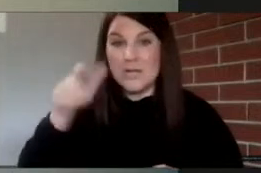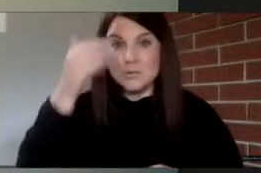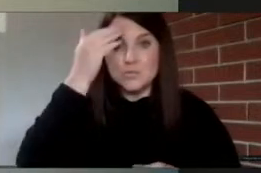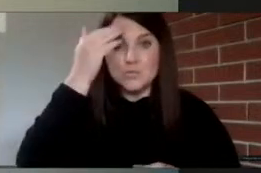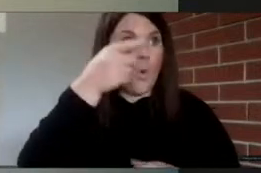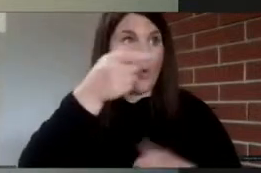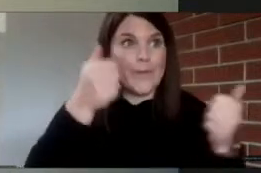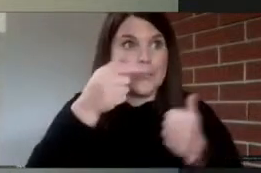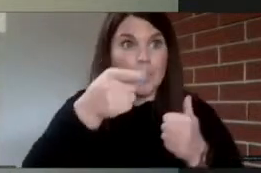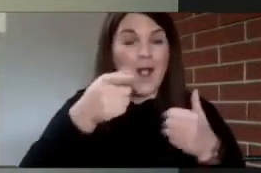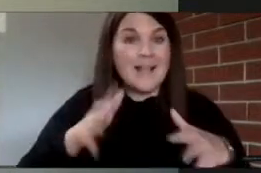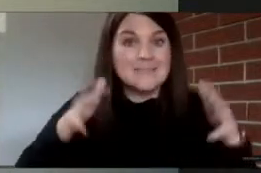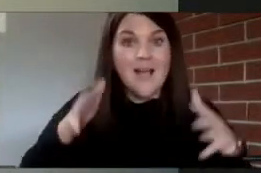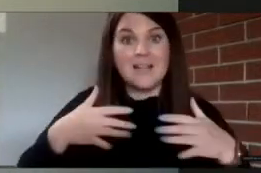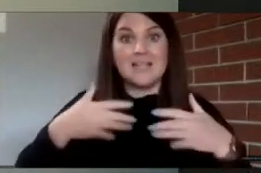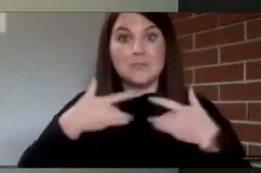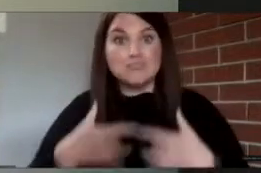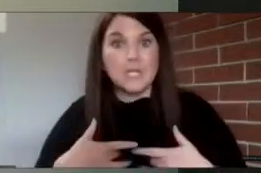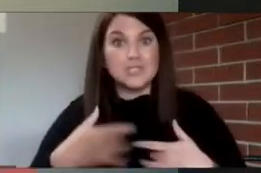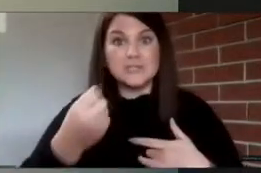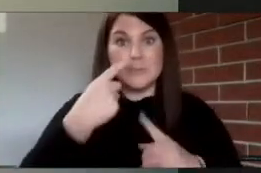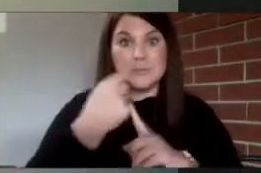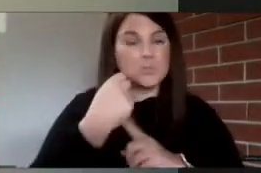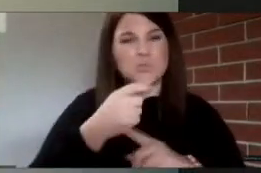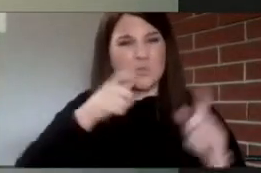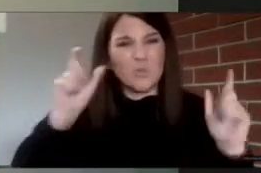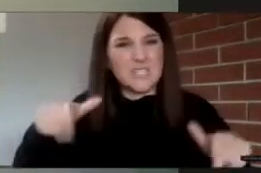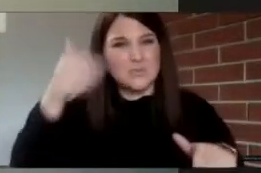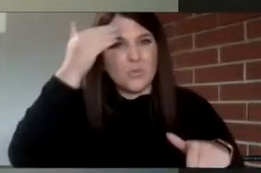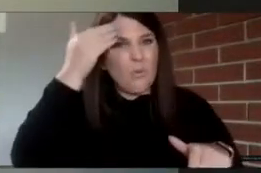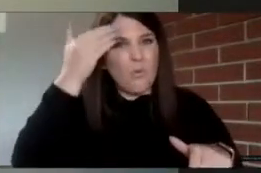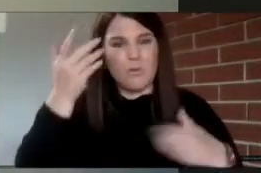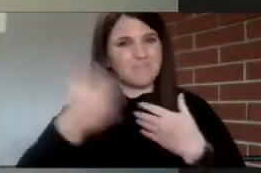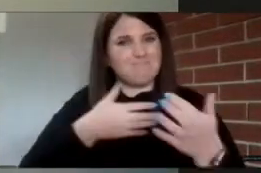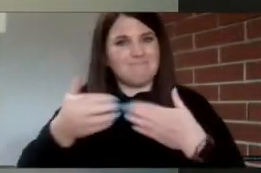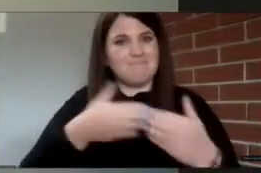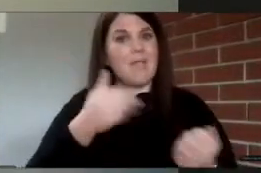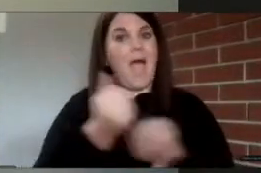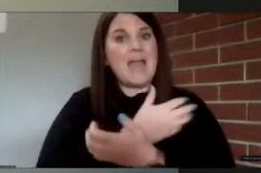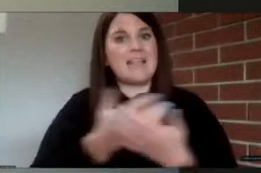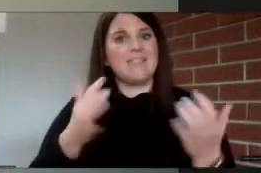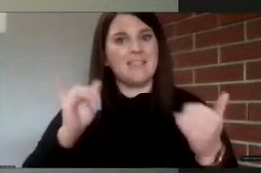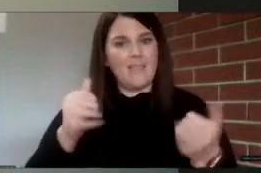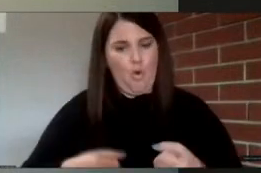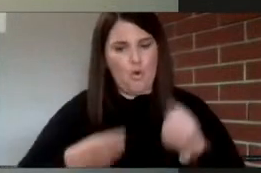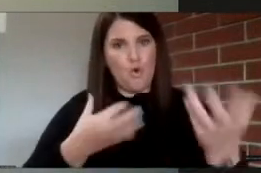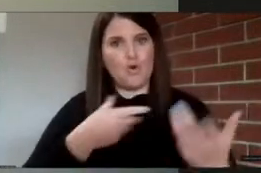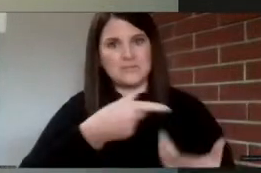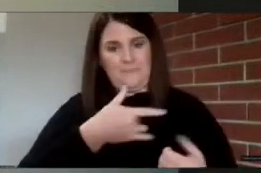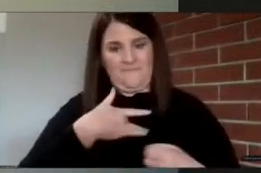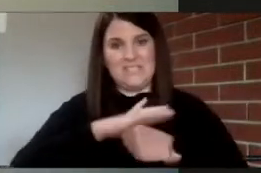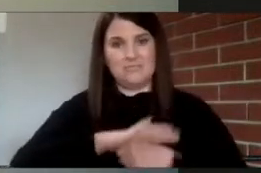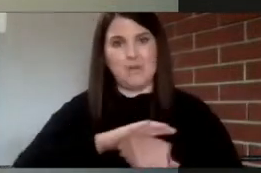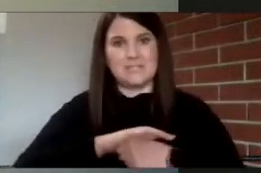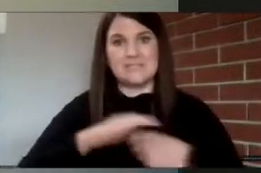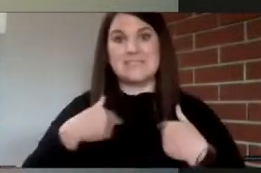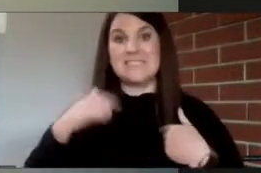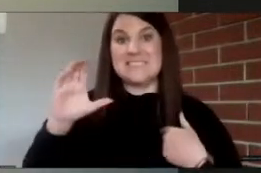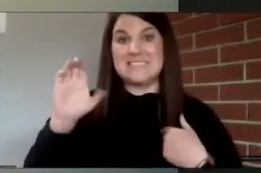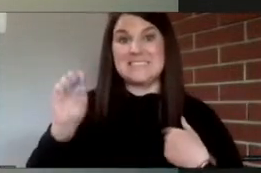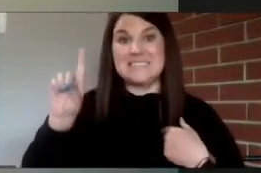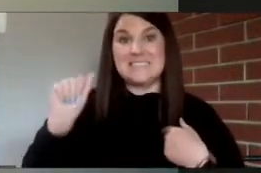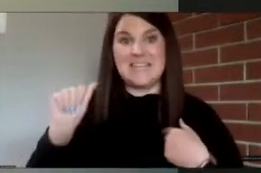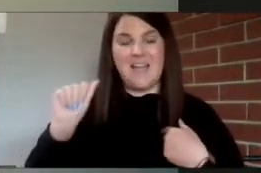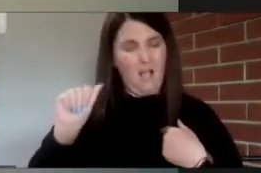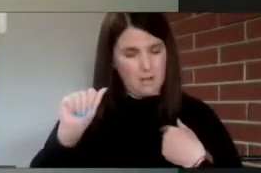or depression or substance use. It could be anything that's causing that general distress. And CETA would be an appropriate